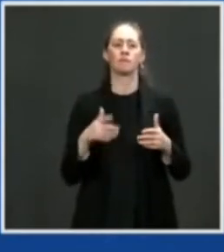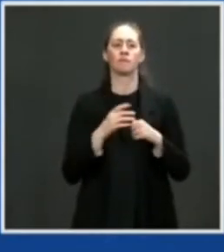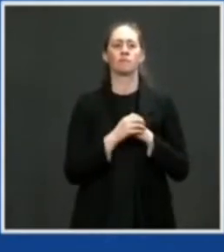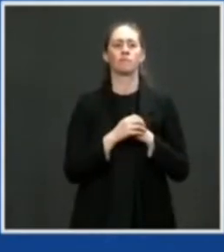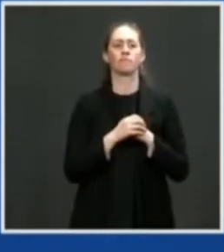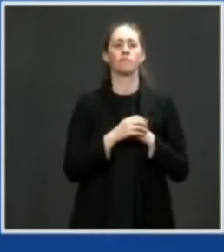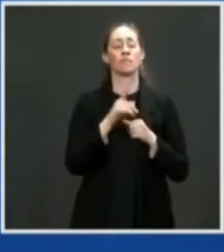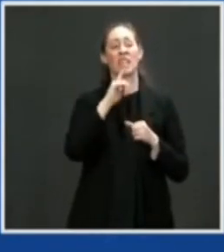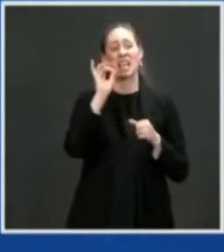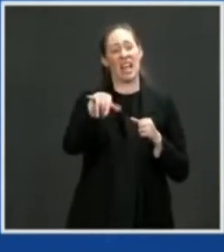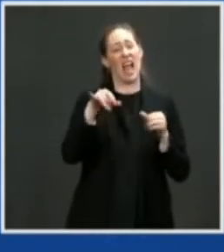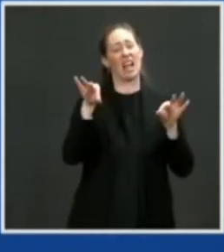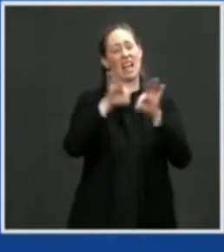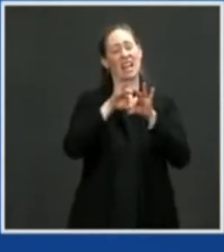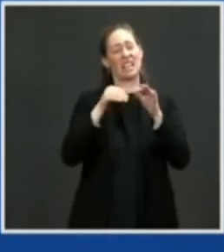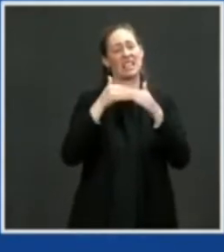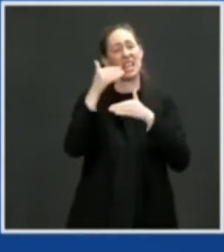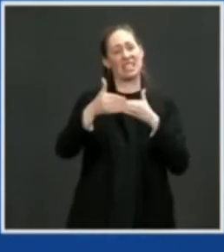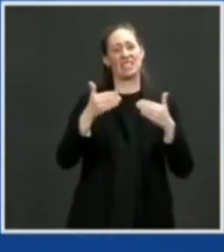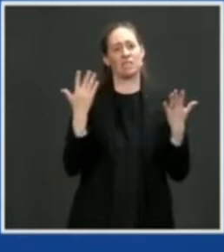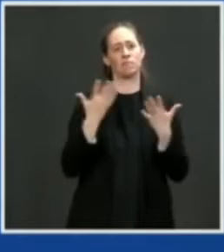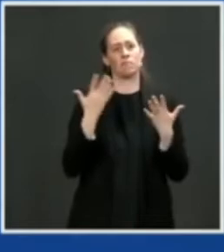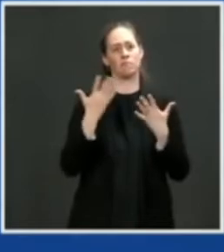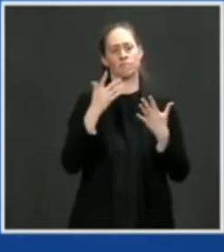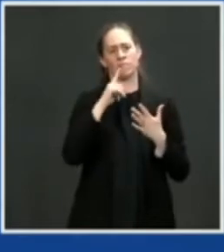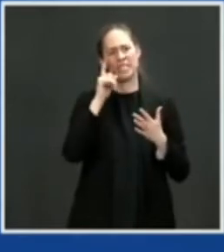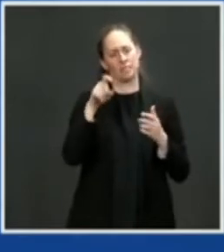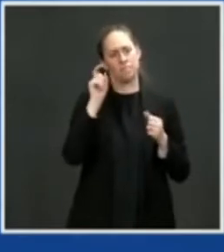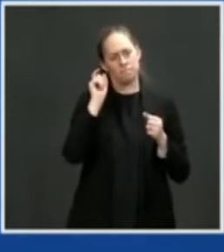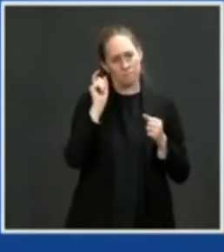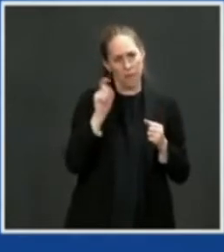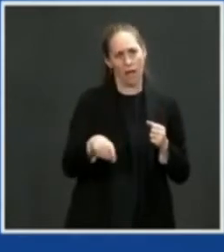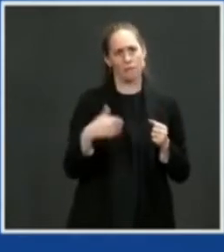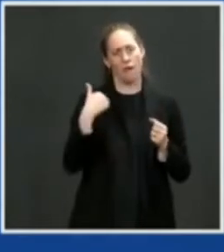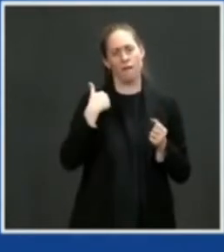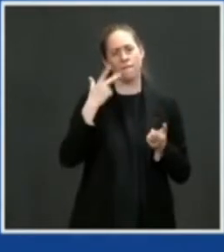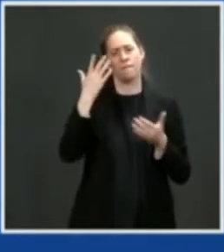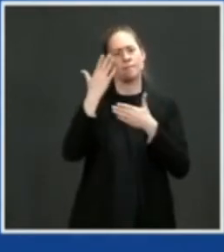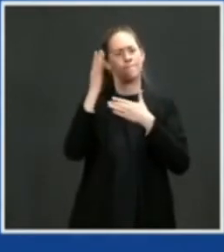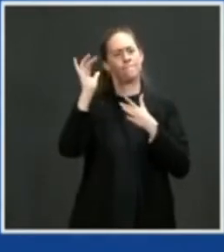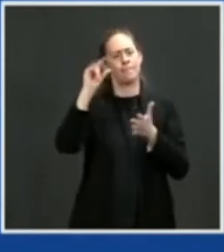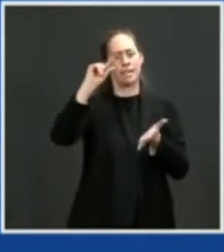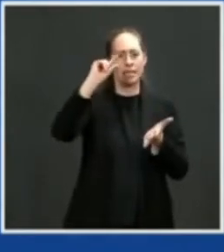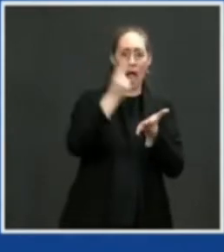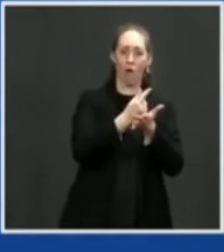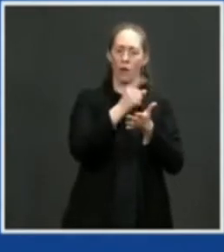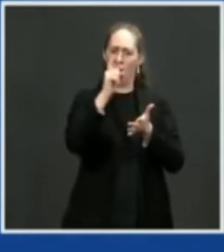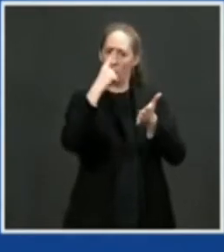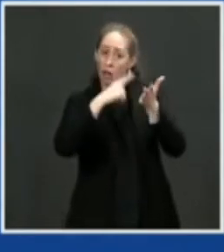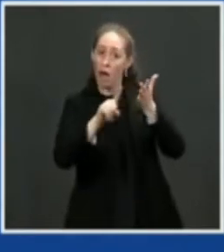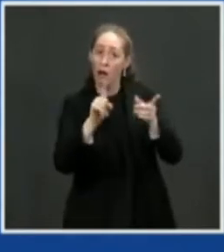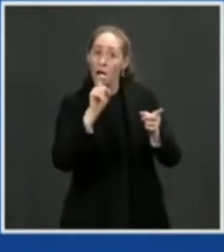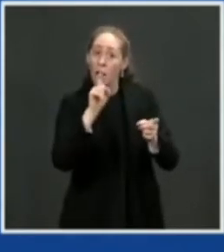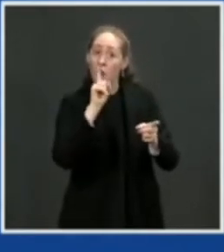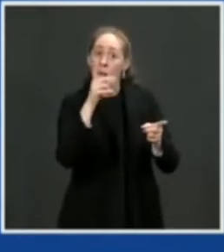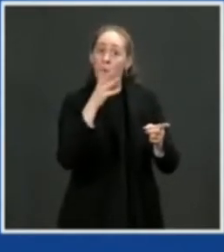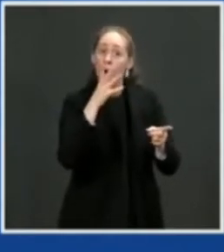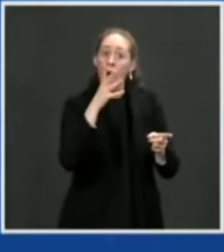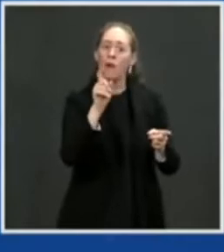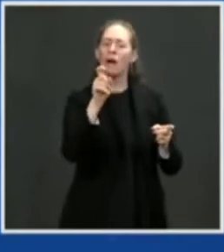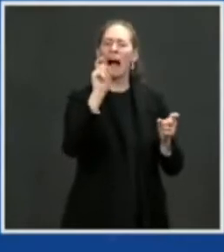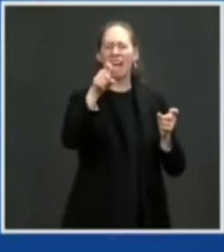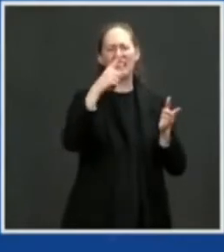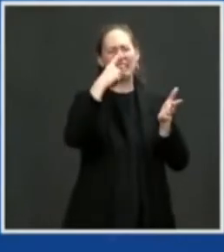happen, there have to be some certitude that this Certitude. is actually mom. Oh, now I'm dad, getting away from the mother. microphone. And there's ways to do that. I don't